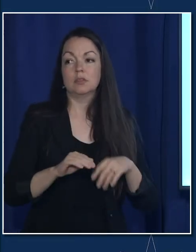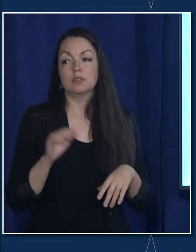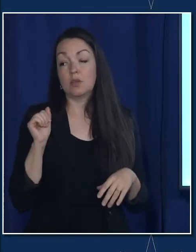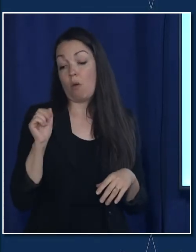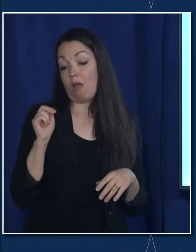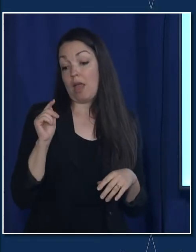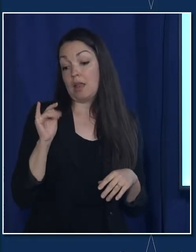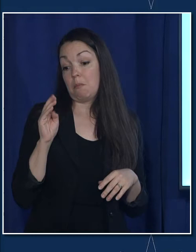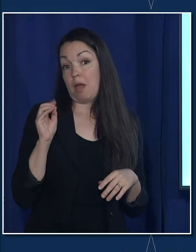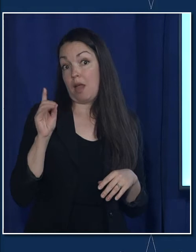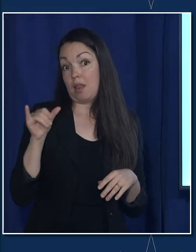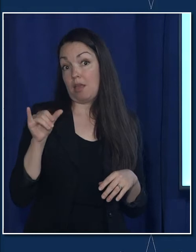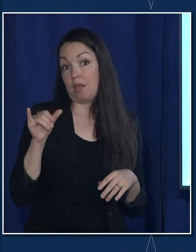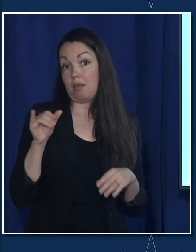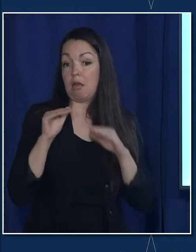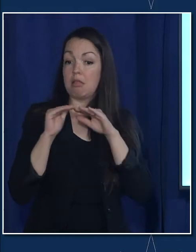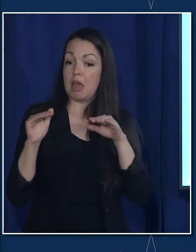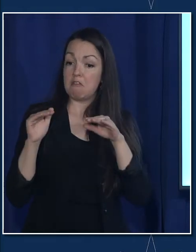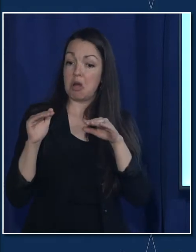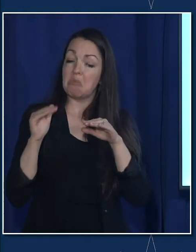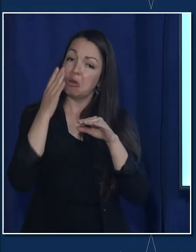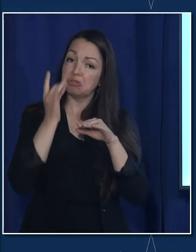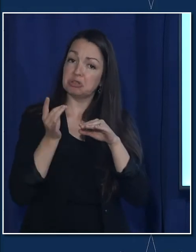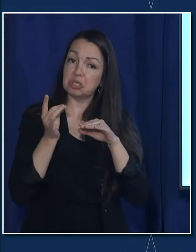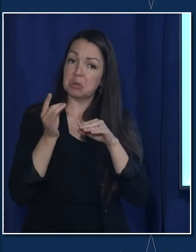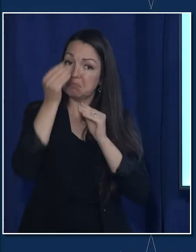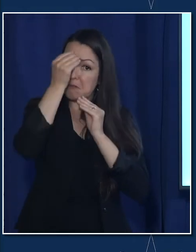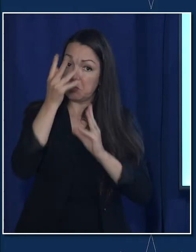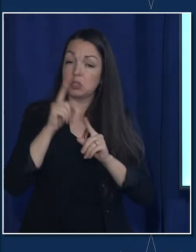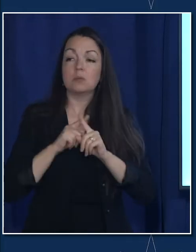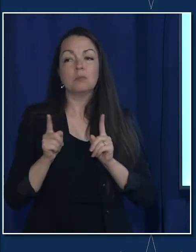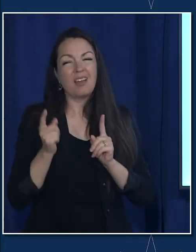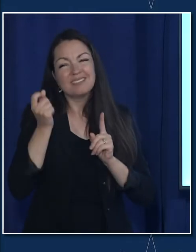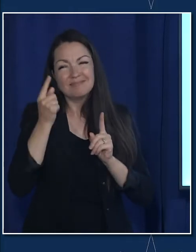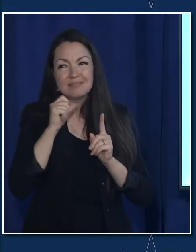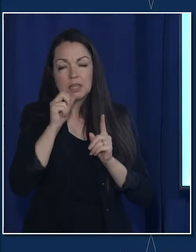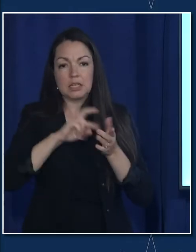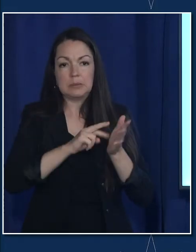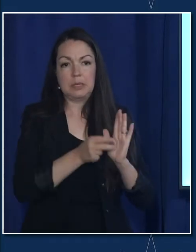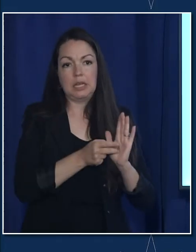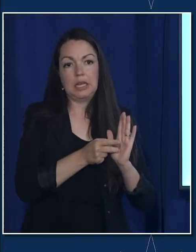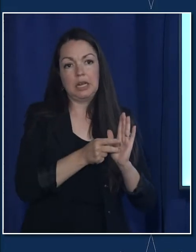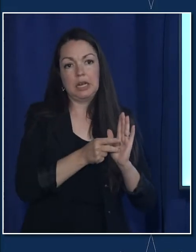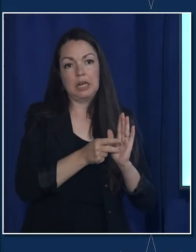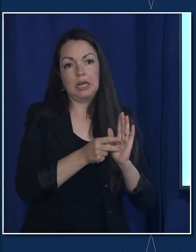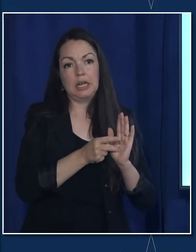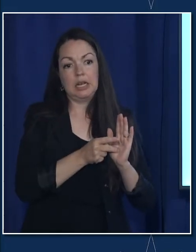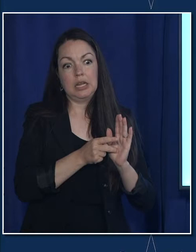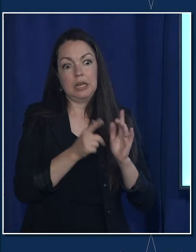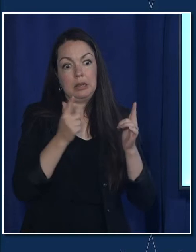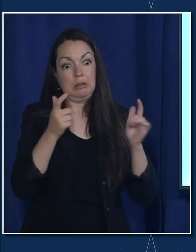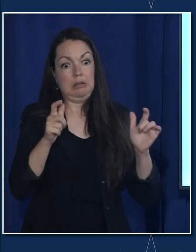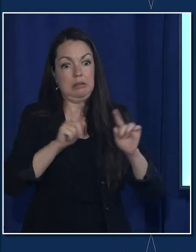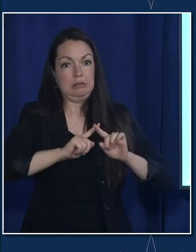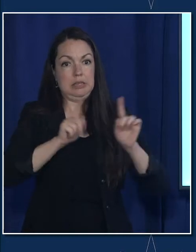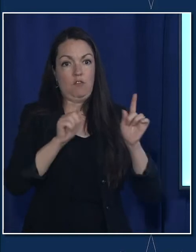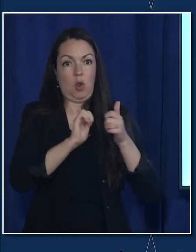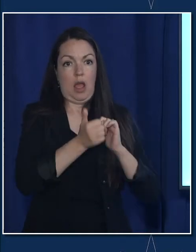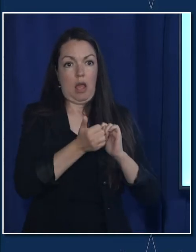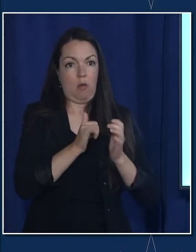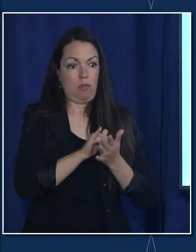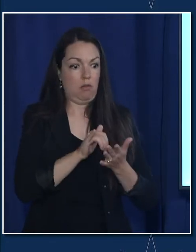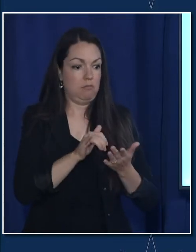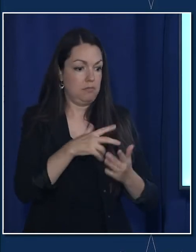level itself is certainly interesting, but it doesn't necessarily lead to significant difference in the way the vaccine is